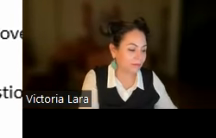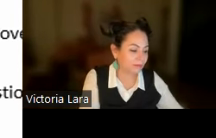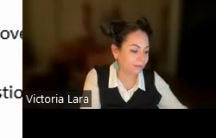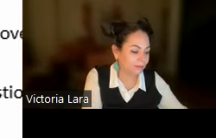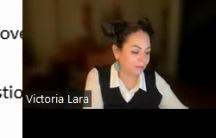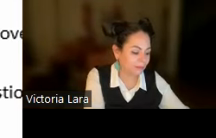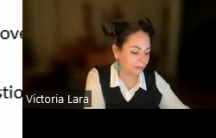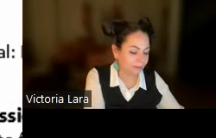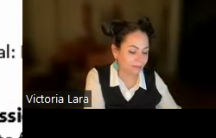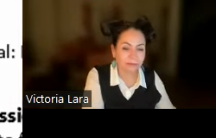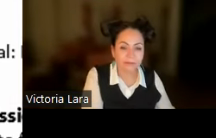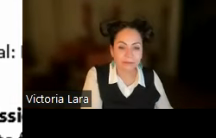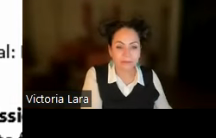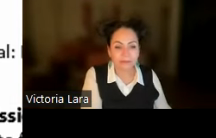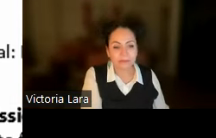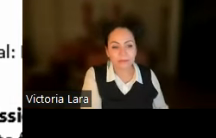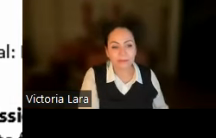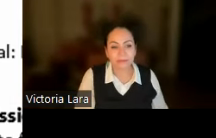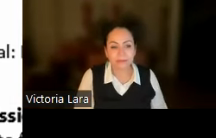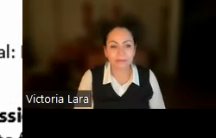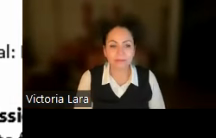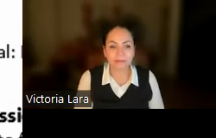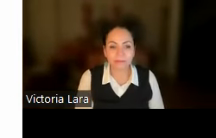And thank you, staff, for scrolling.